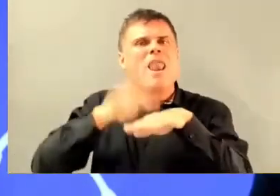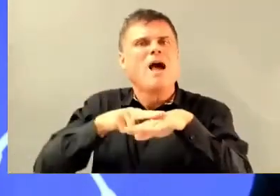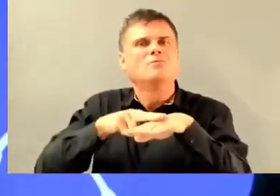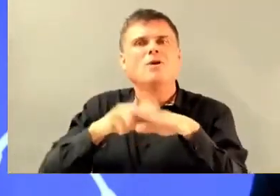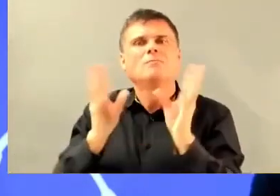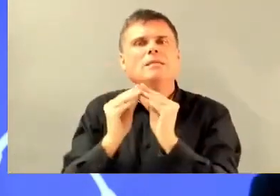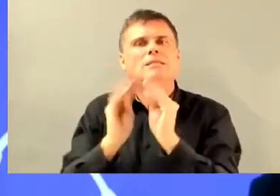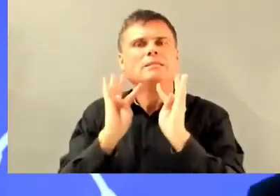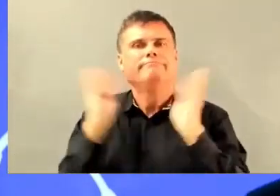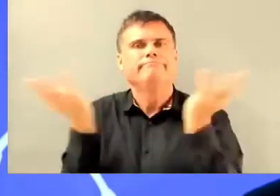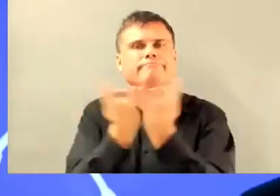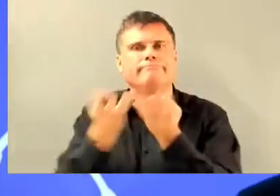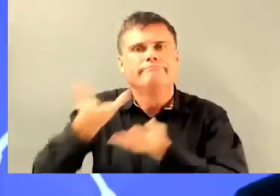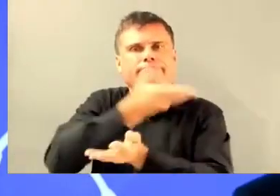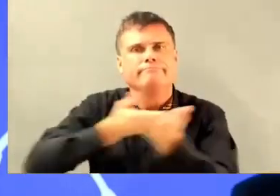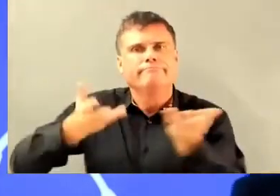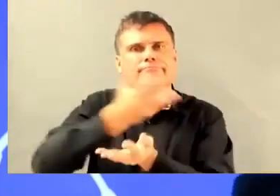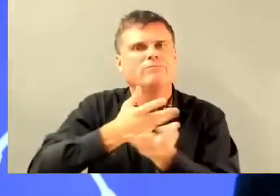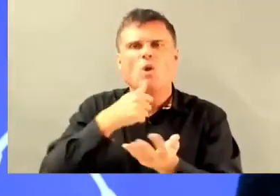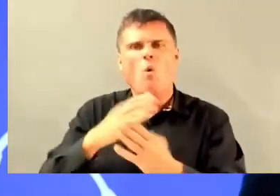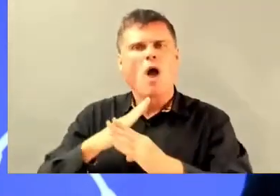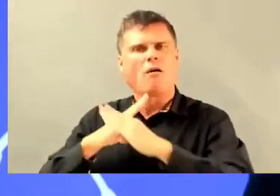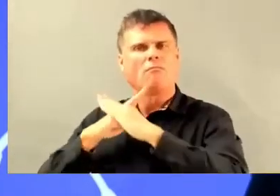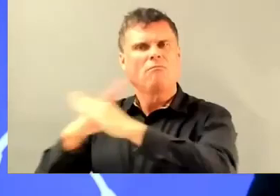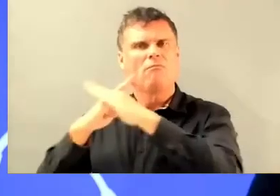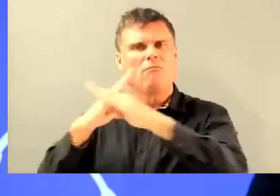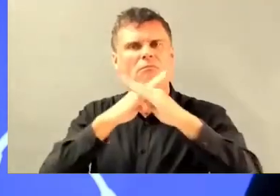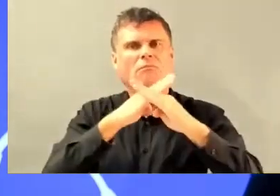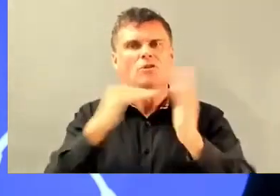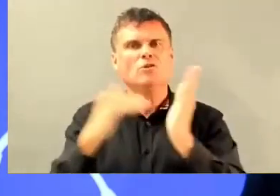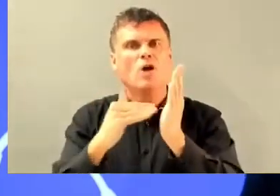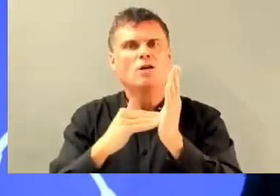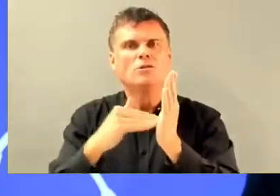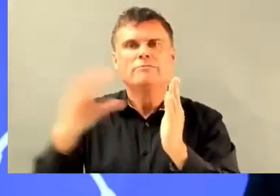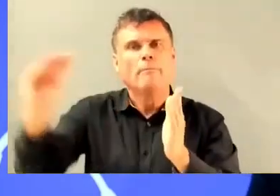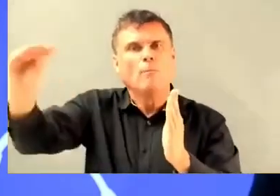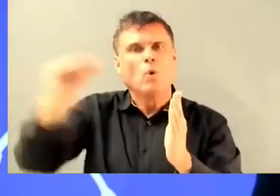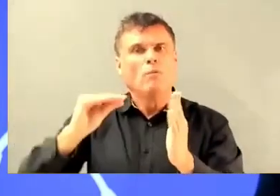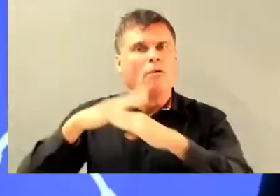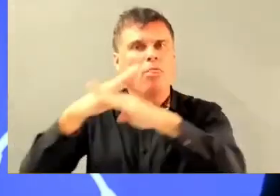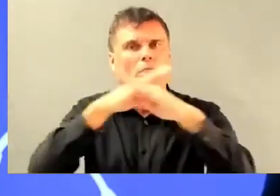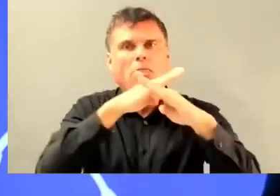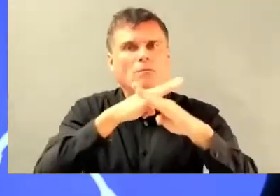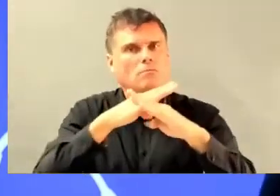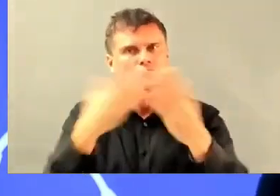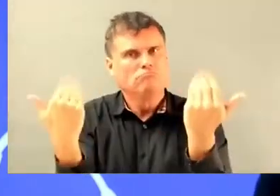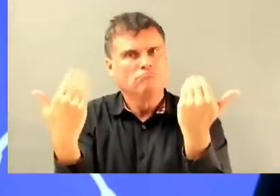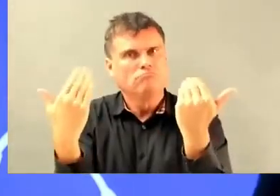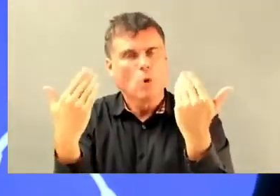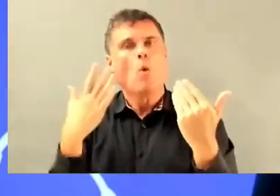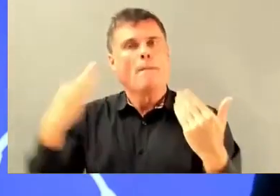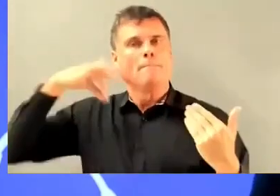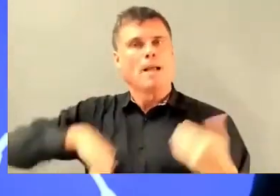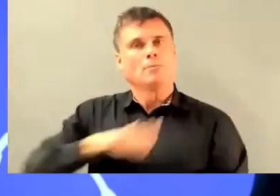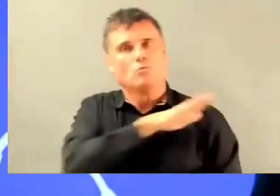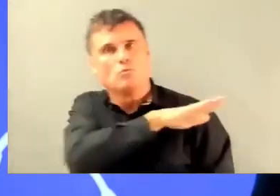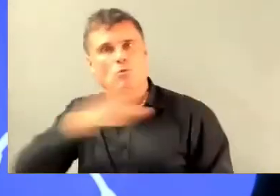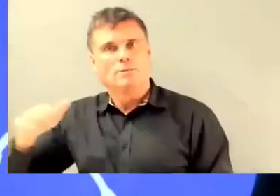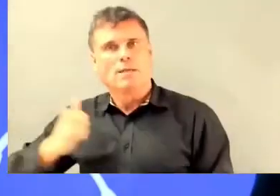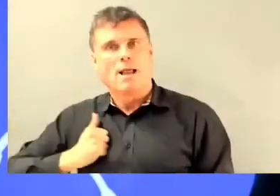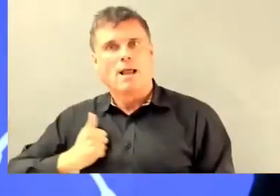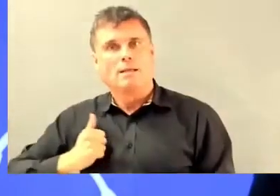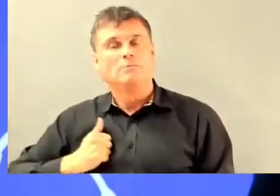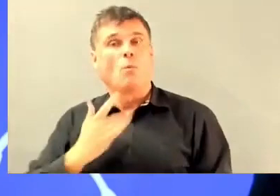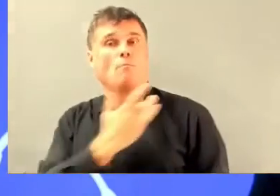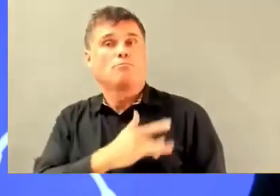we don't want this just to be good for British Columbia. We want it to be good everywhere. So other provinces are doing their own work in this